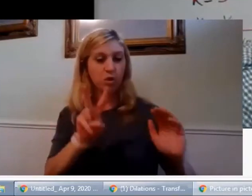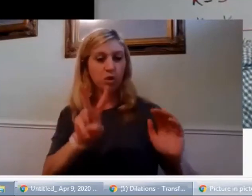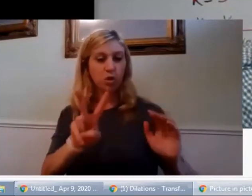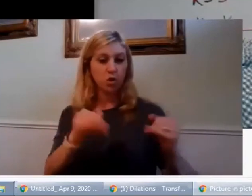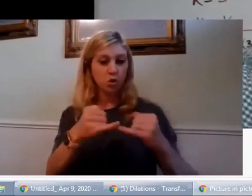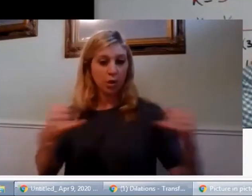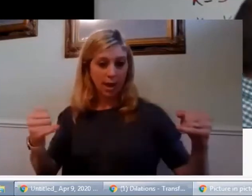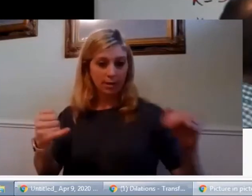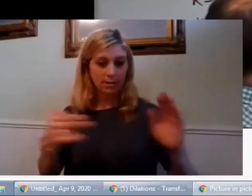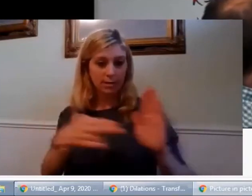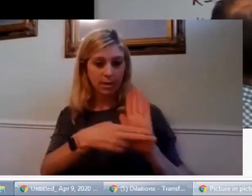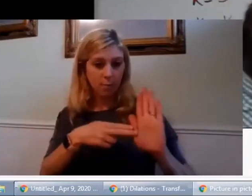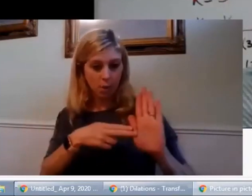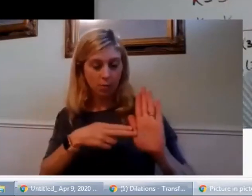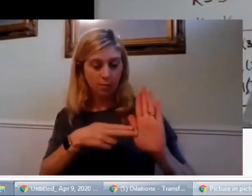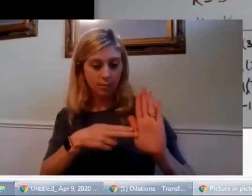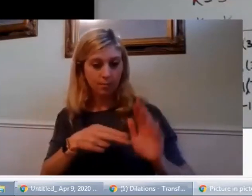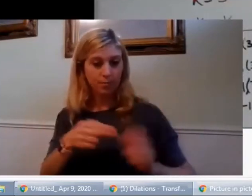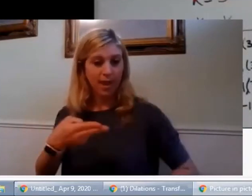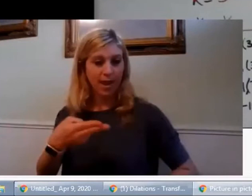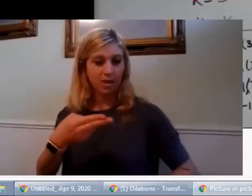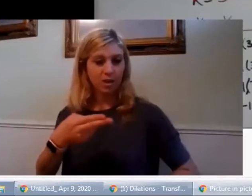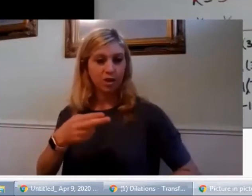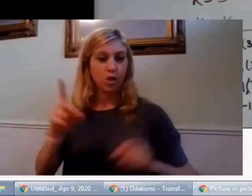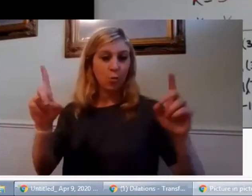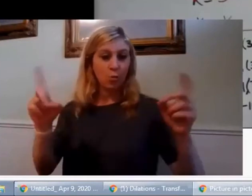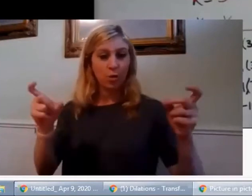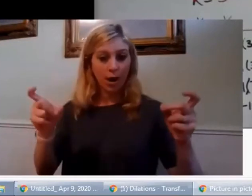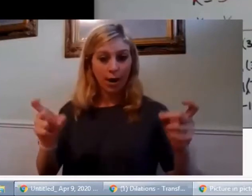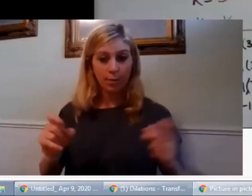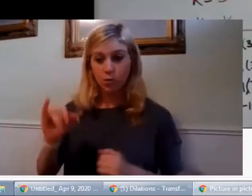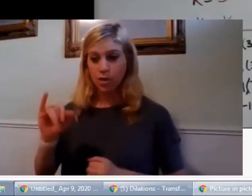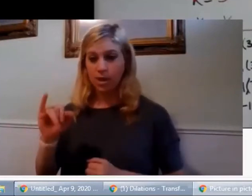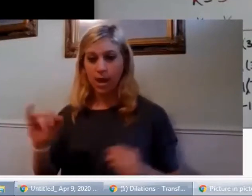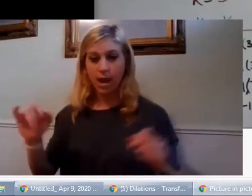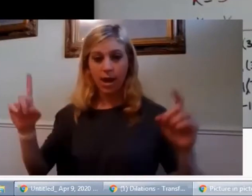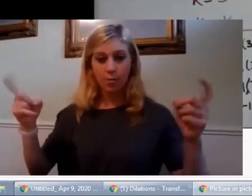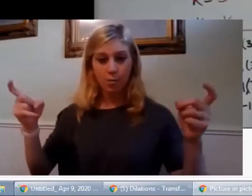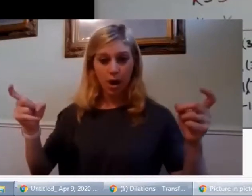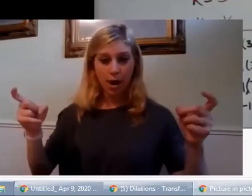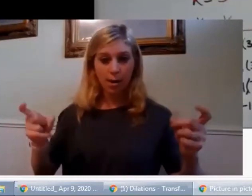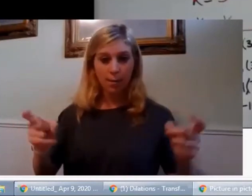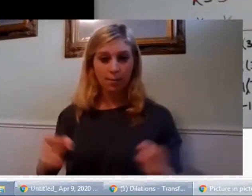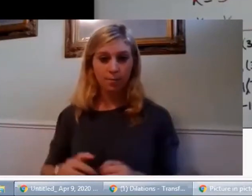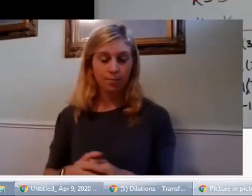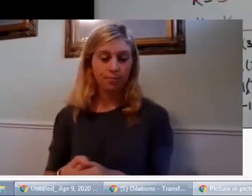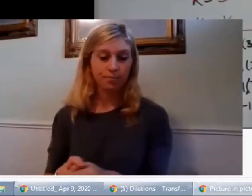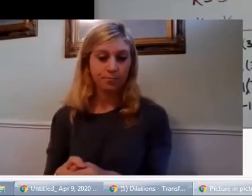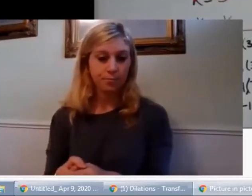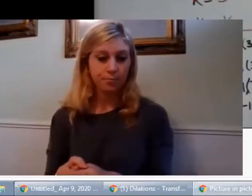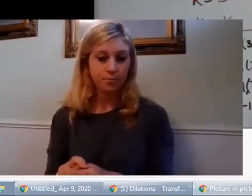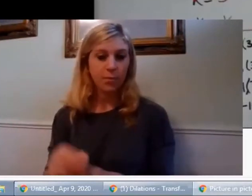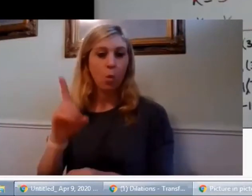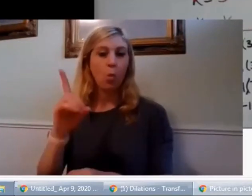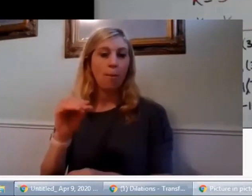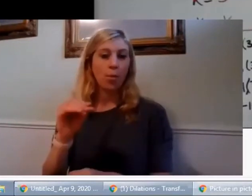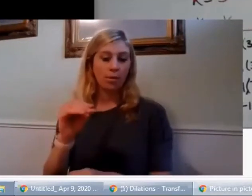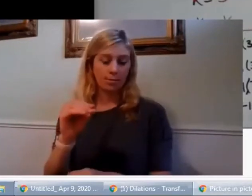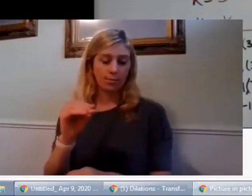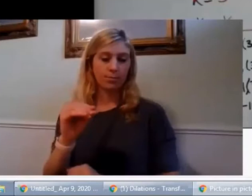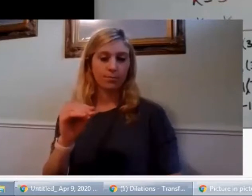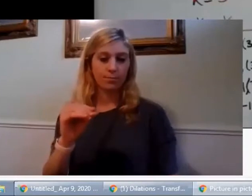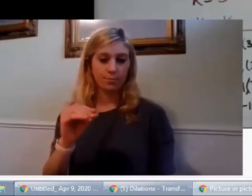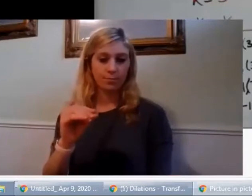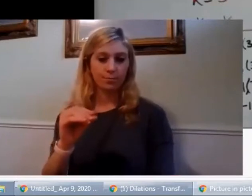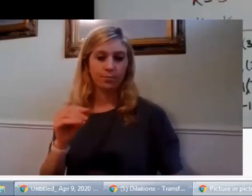to the I prime, 3 lines. I got one more to do here. Just trying not to smudge everything.